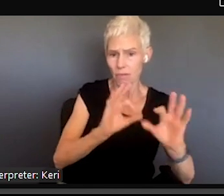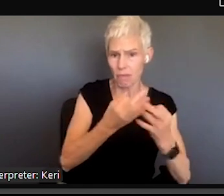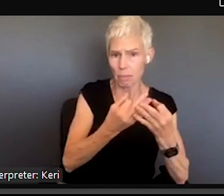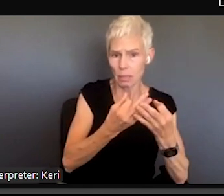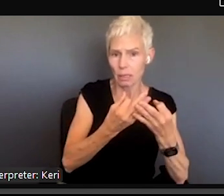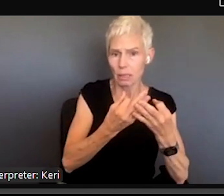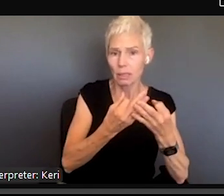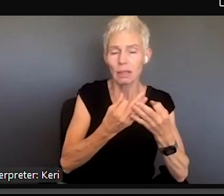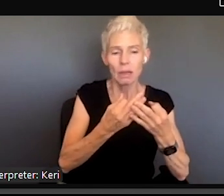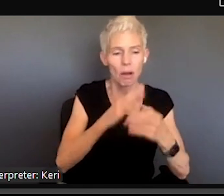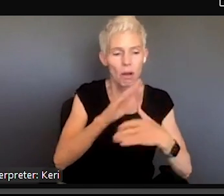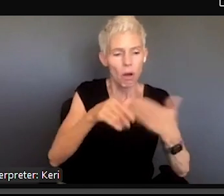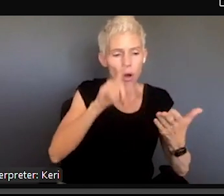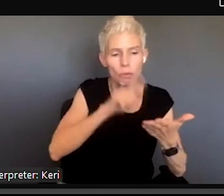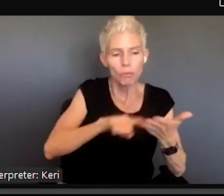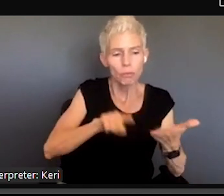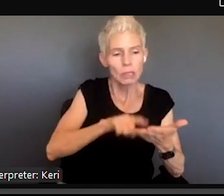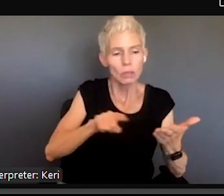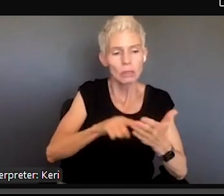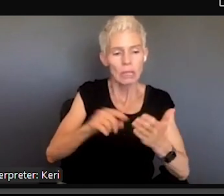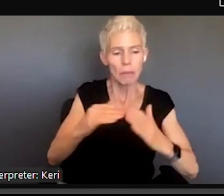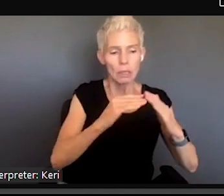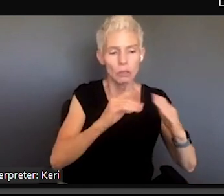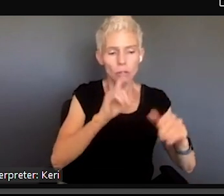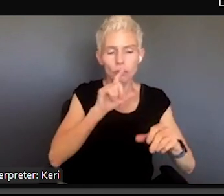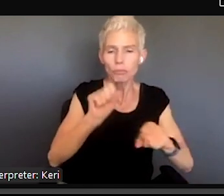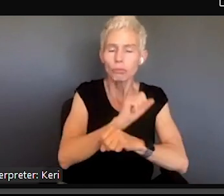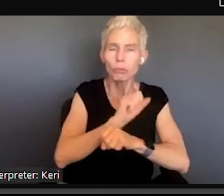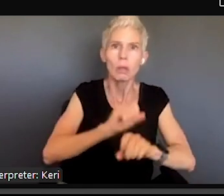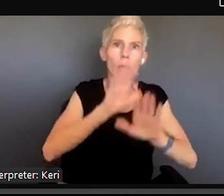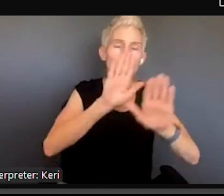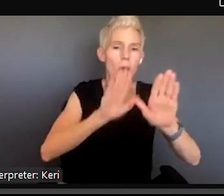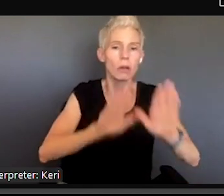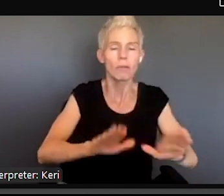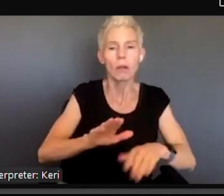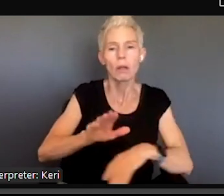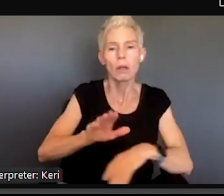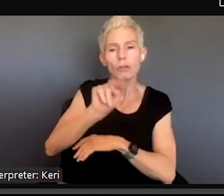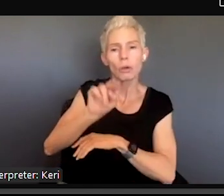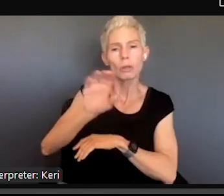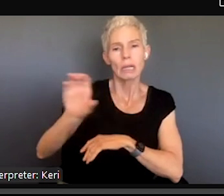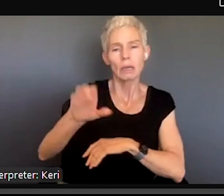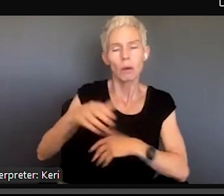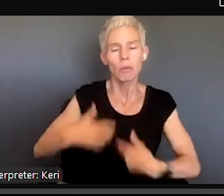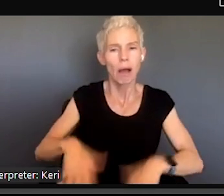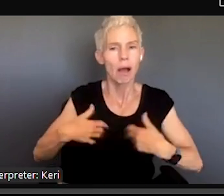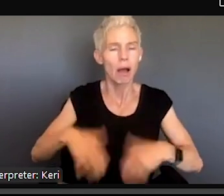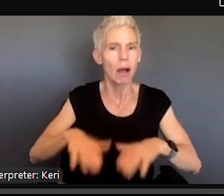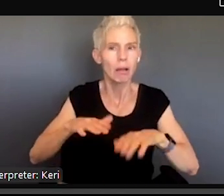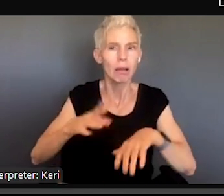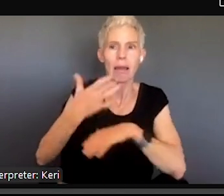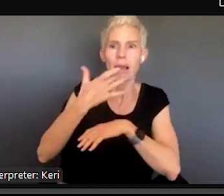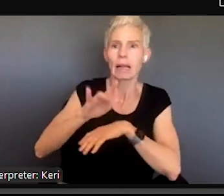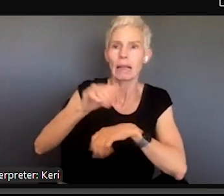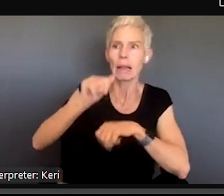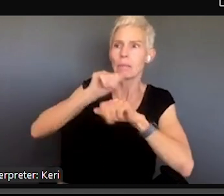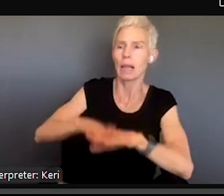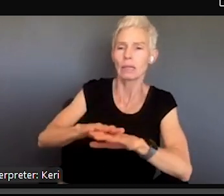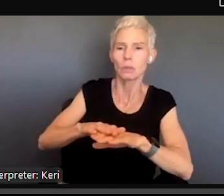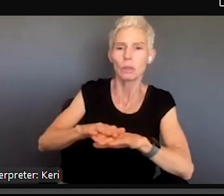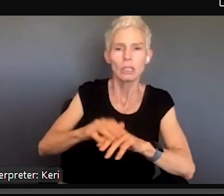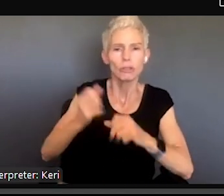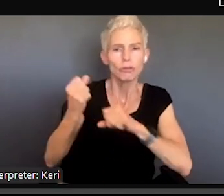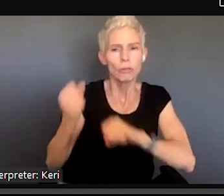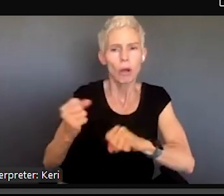and all the research that peers are truly extraordinary. And in North Carolina, we are very blessed with really strong peer